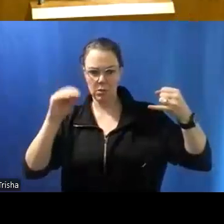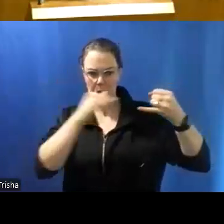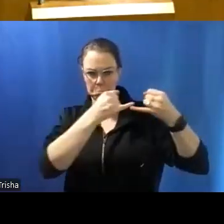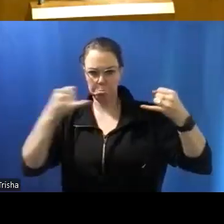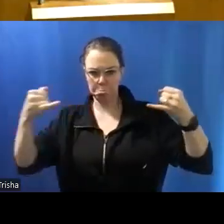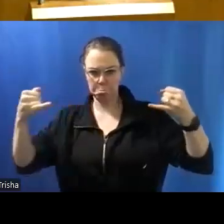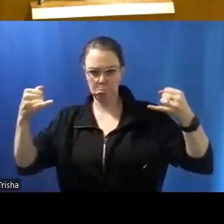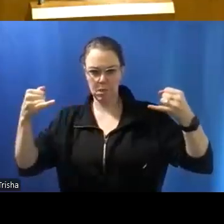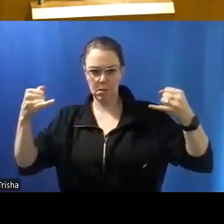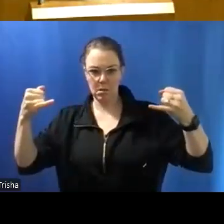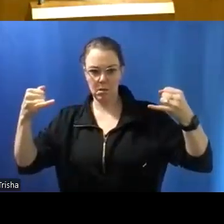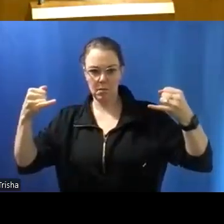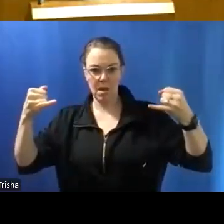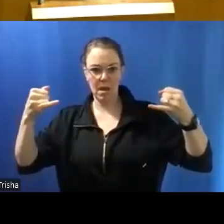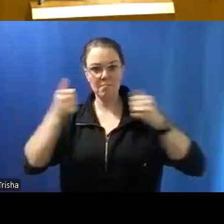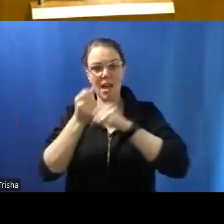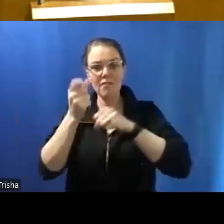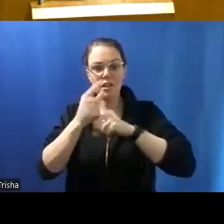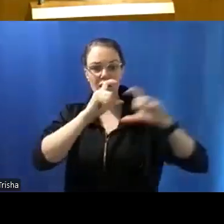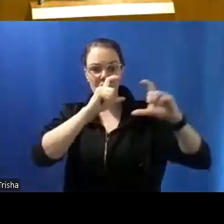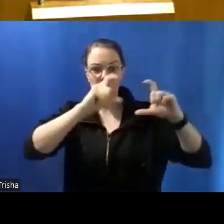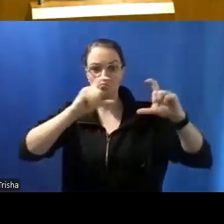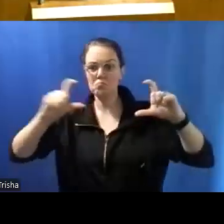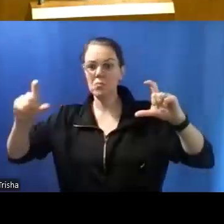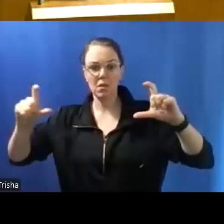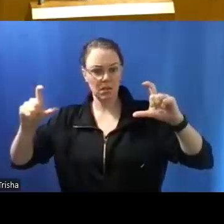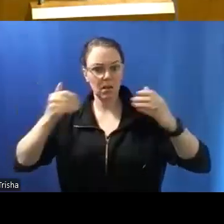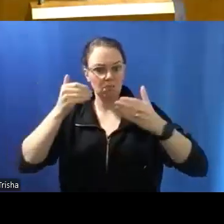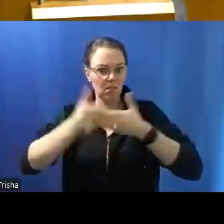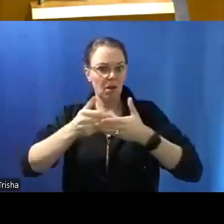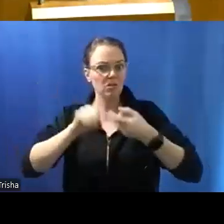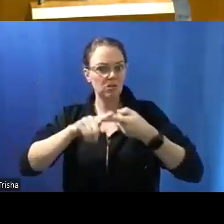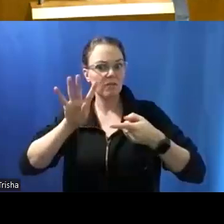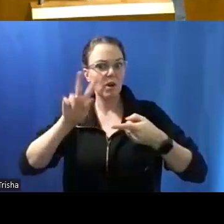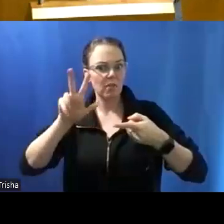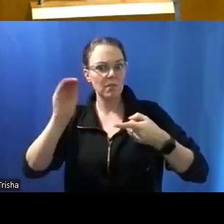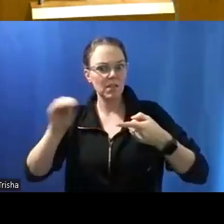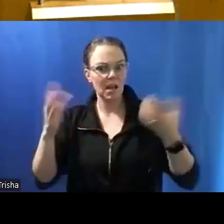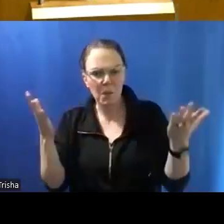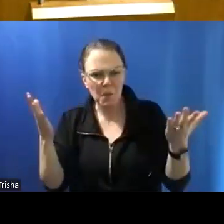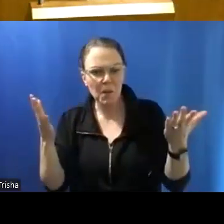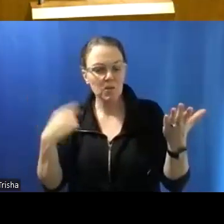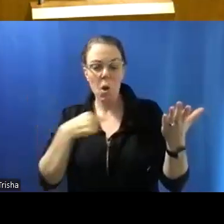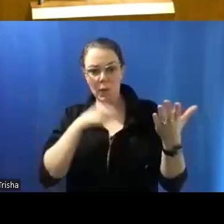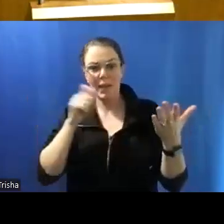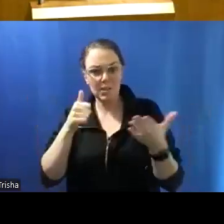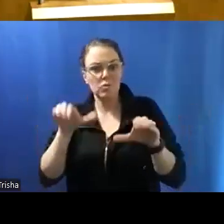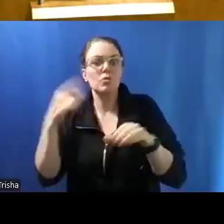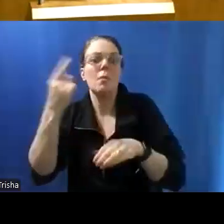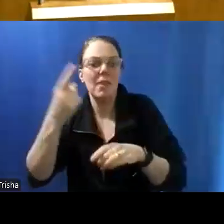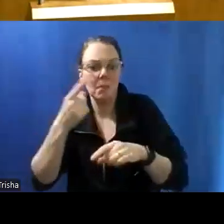the year to year, it's around 43%. Okay, so again, something should be done. It just does not go away on its own.